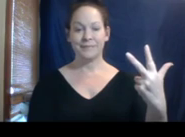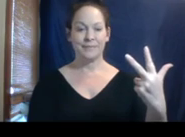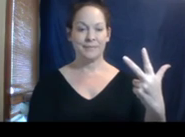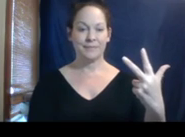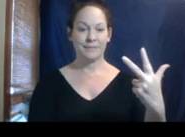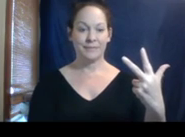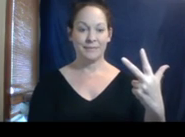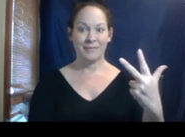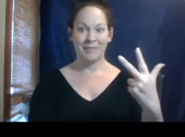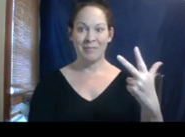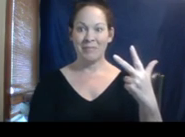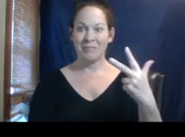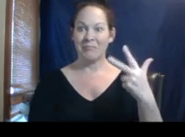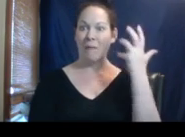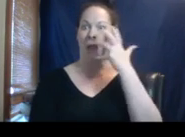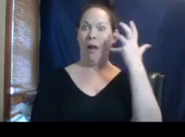Do you believe it?